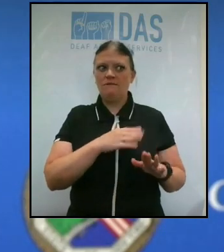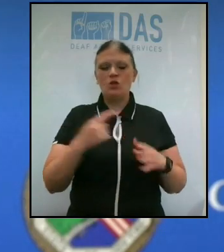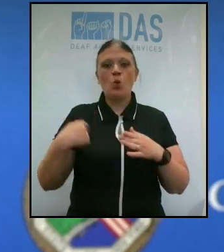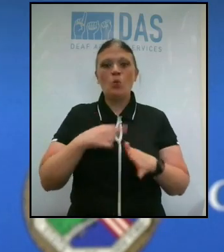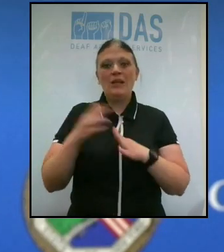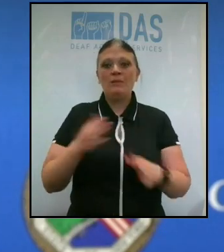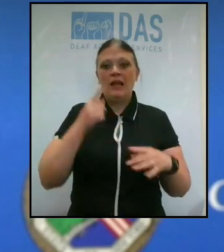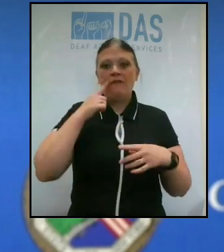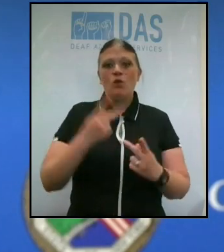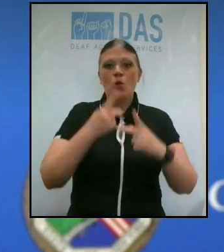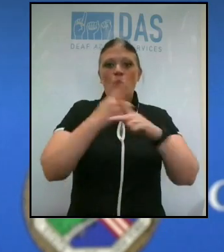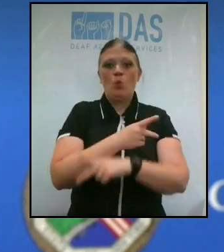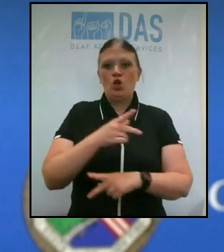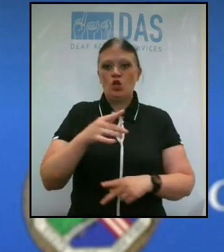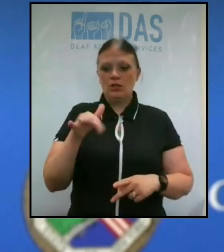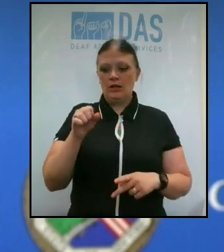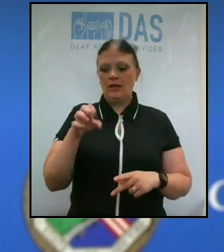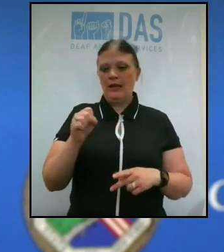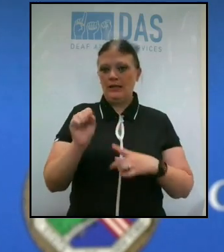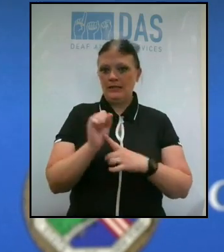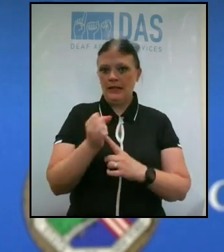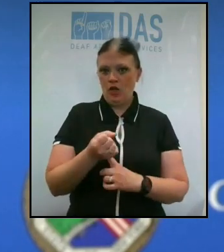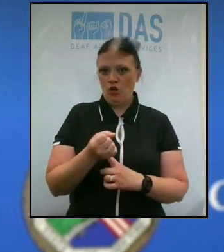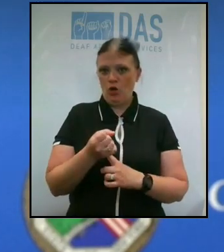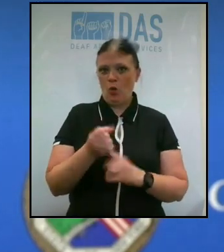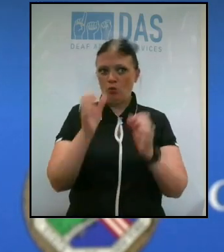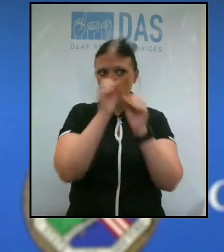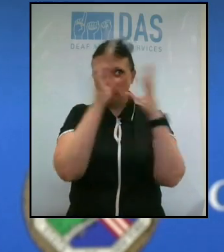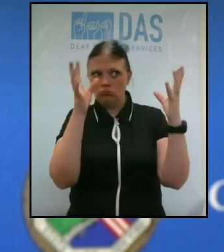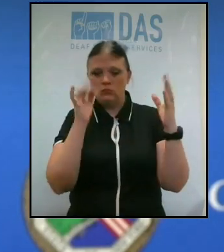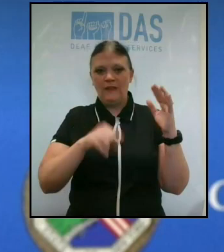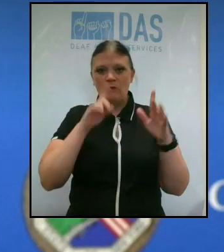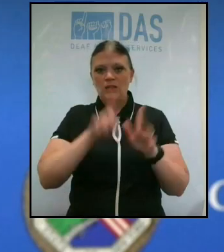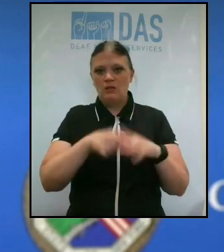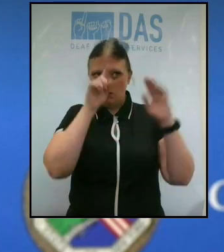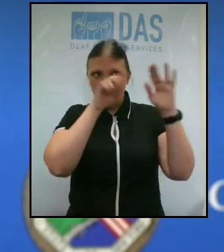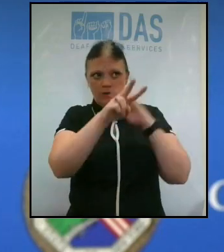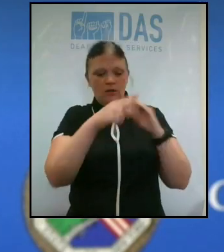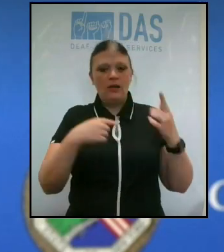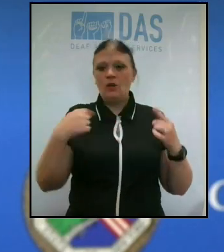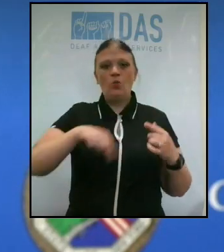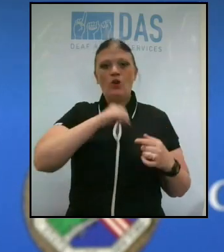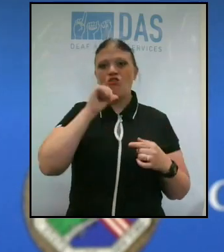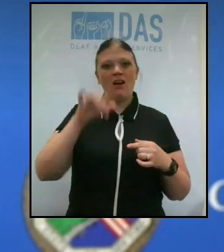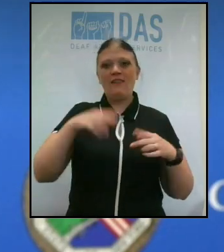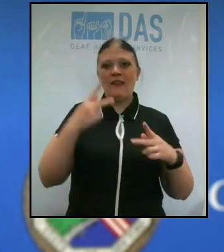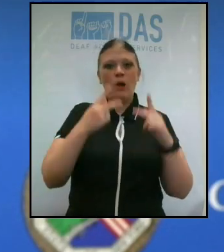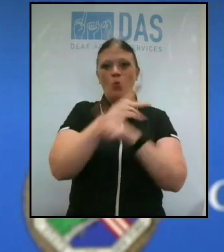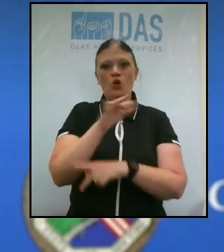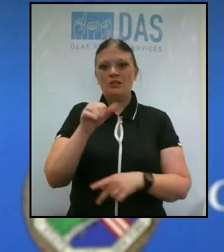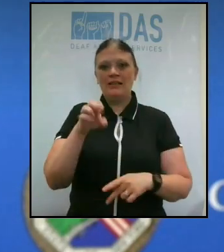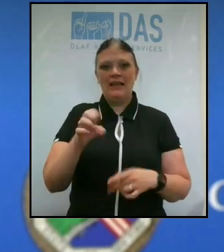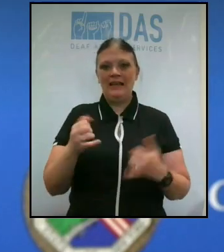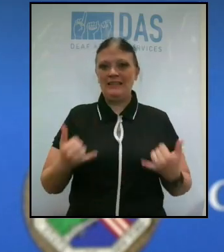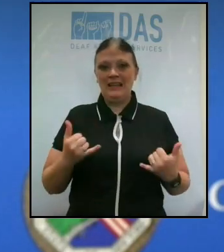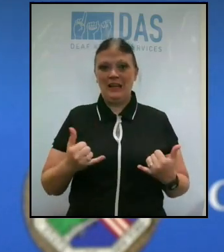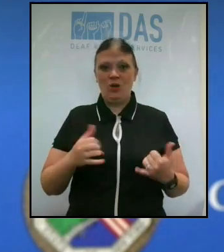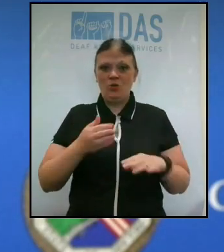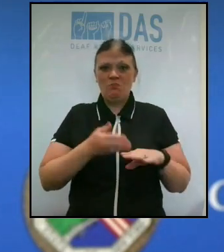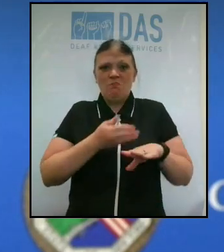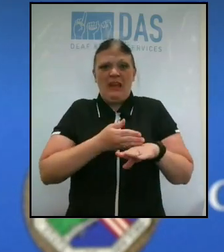case scenario. And that's what we did in the initial projections. We're not at the worst case scenario anymore. It's a little bit better. It's still not